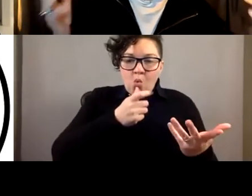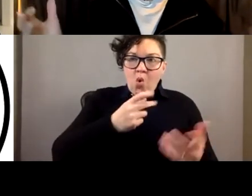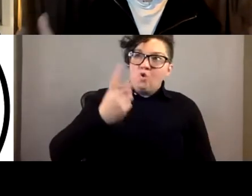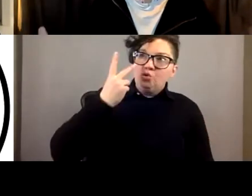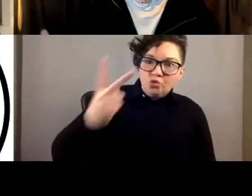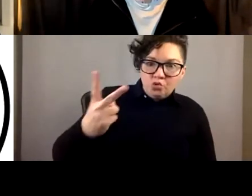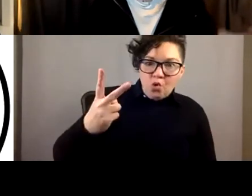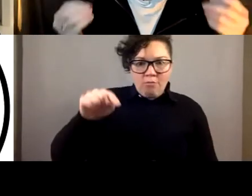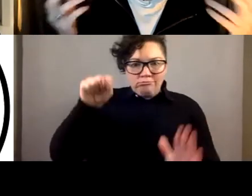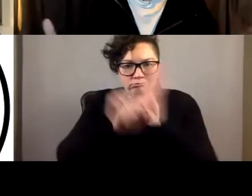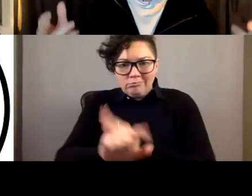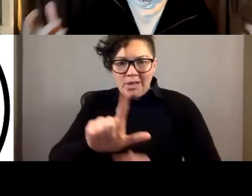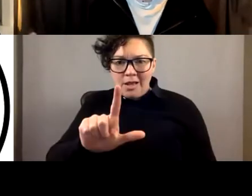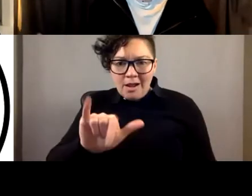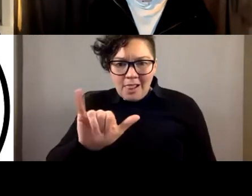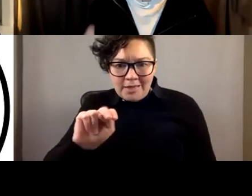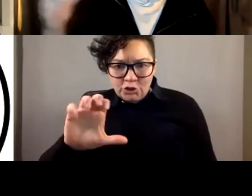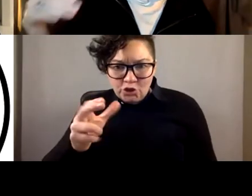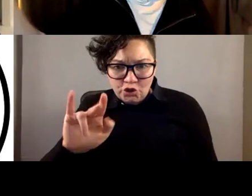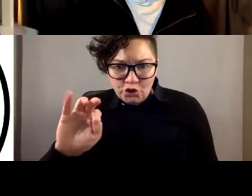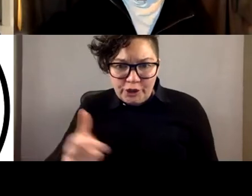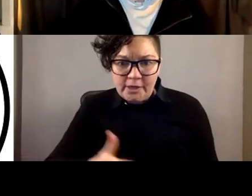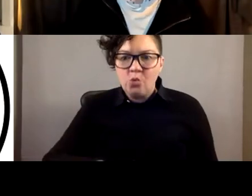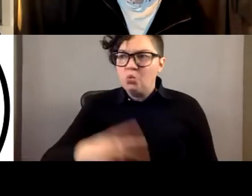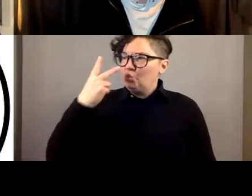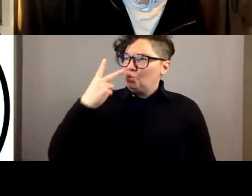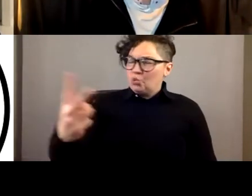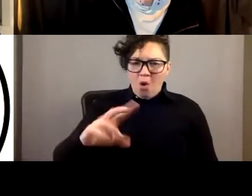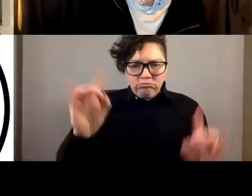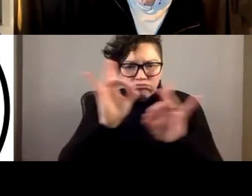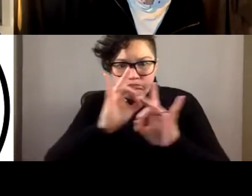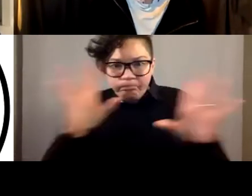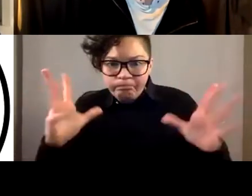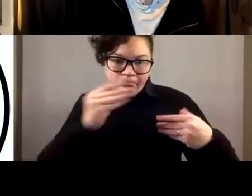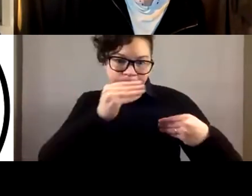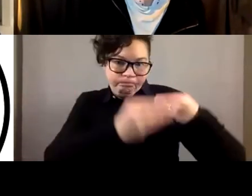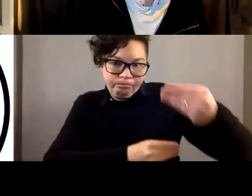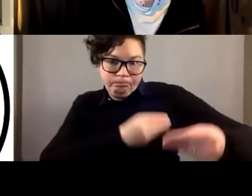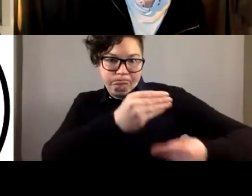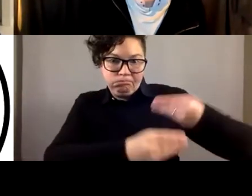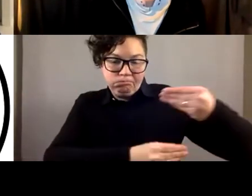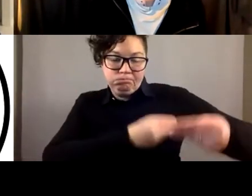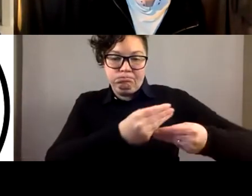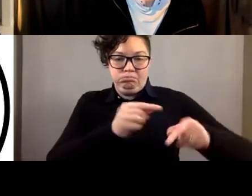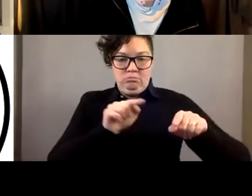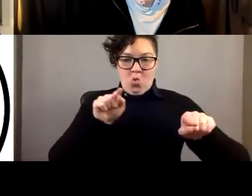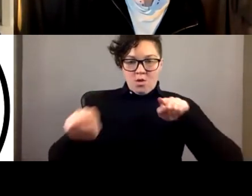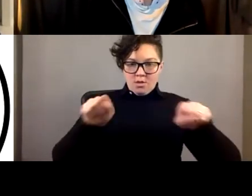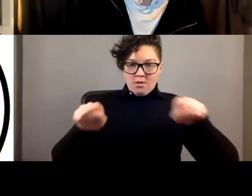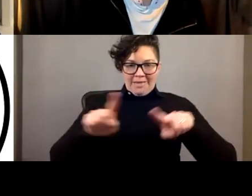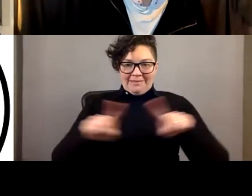up with family histories of extraordinary violence that gets passed down in generations. And that's a different kind of conversation, it seems